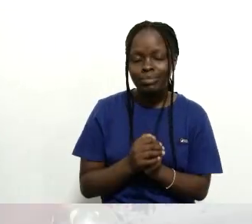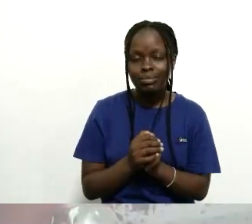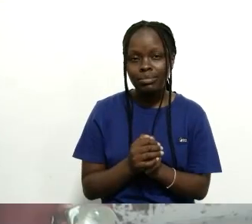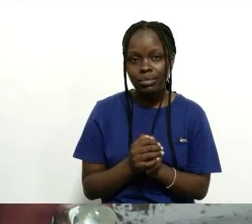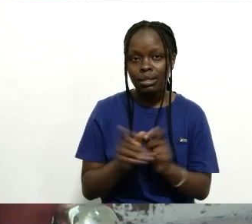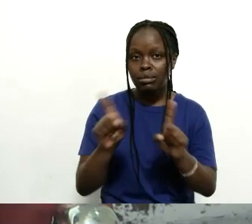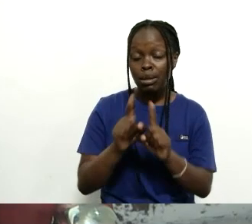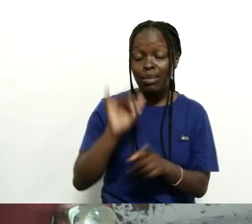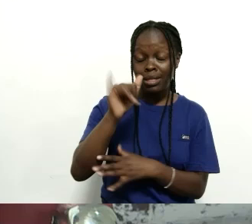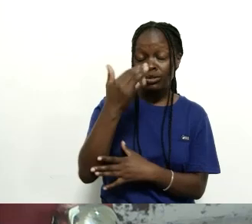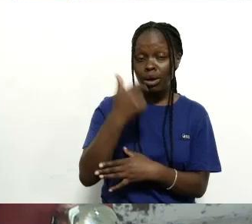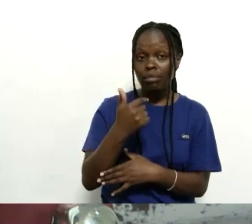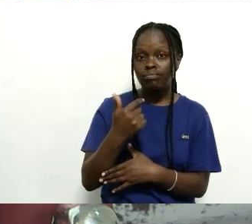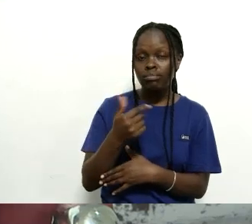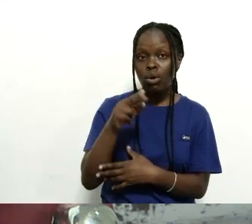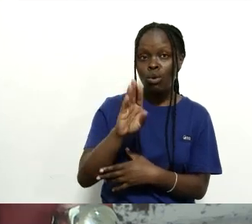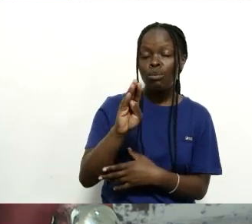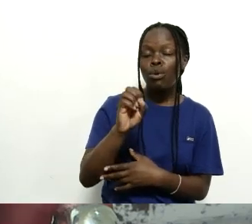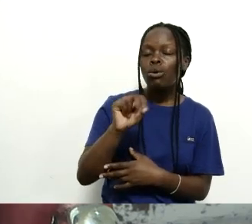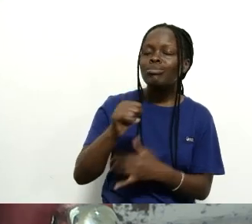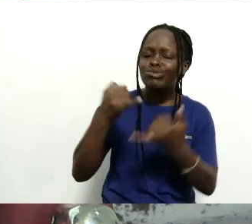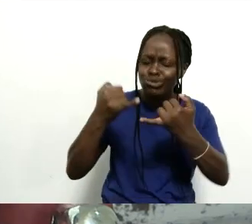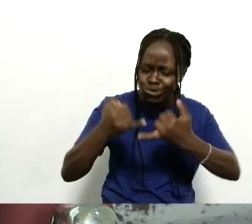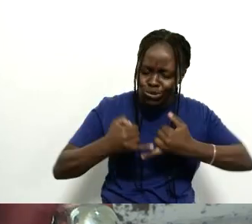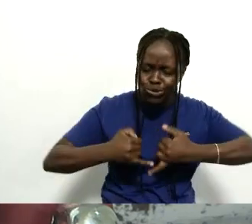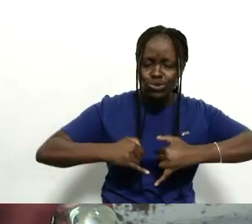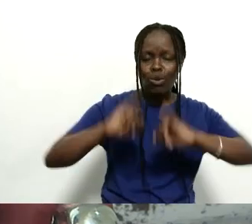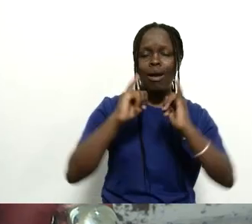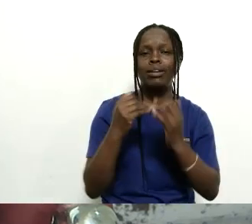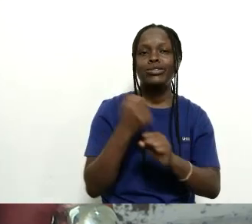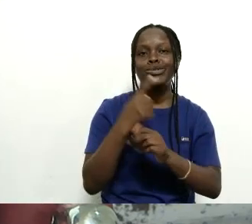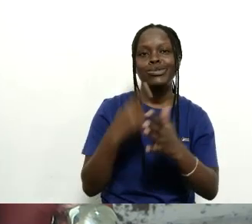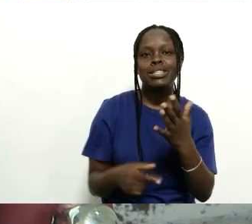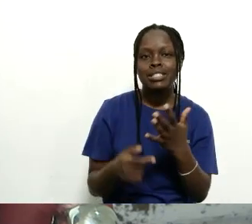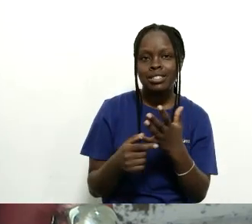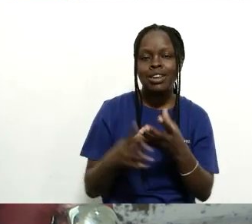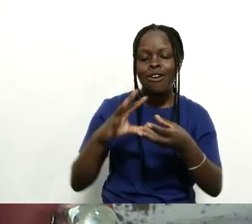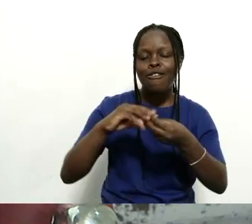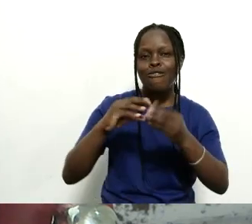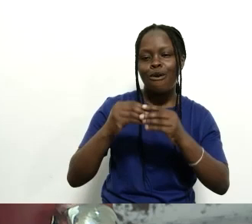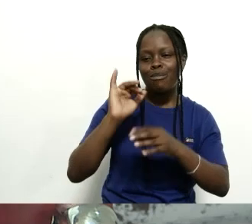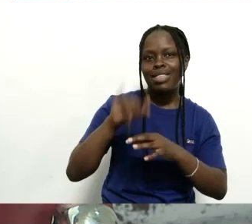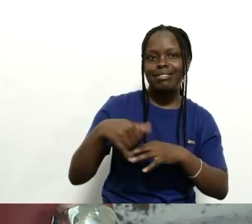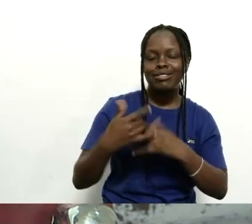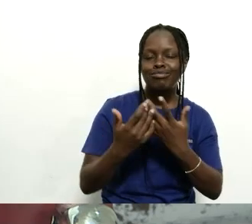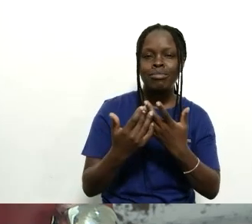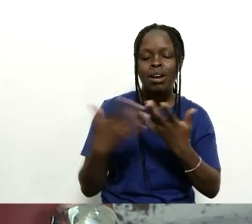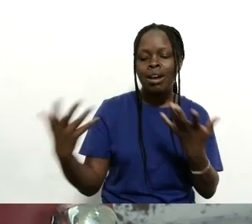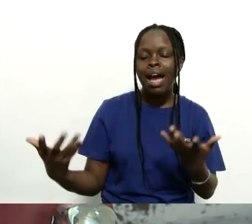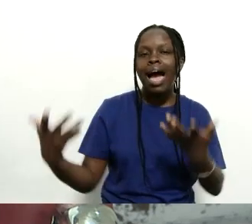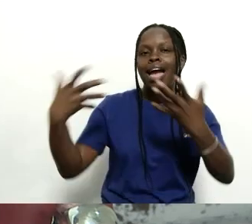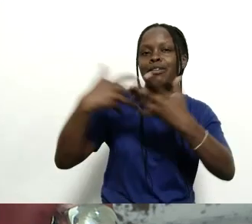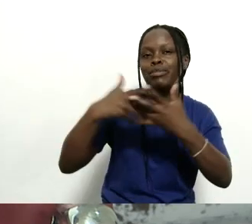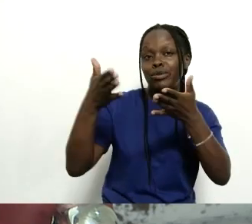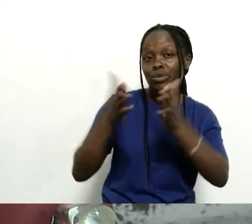the classroom. This is not what's going to work. How can we change this? How can we add this? So finding those ways of integrating all